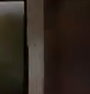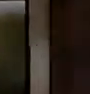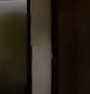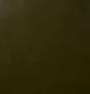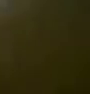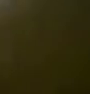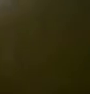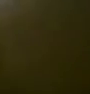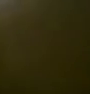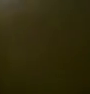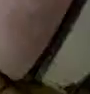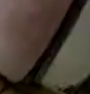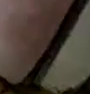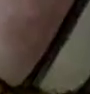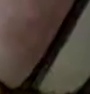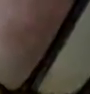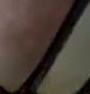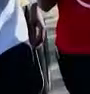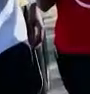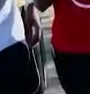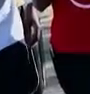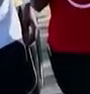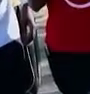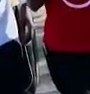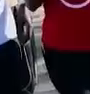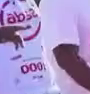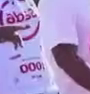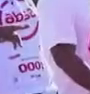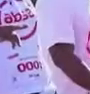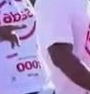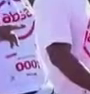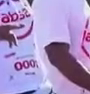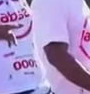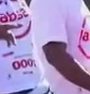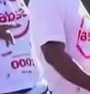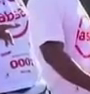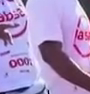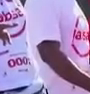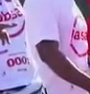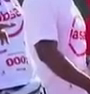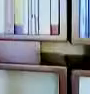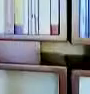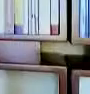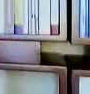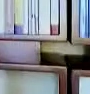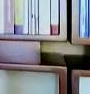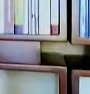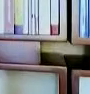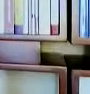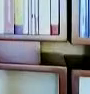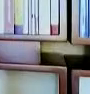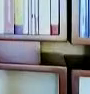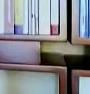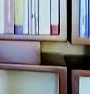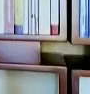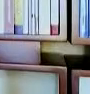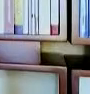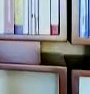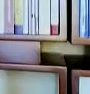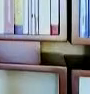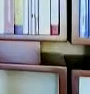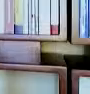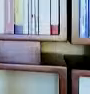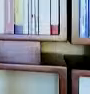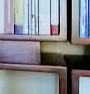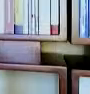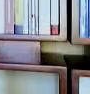state. Last year, we had a challenge that we dubbed the Mizinga Melo Challenge. And with that challenge, I was going to